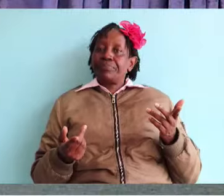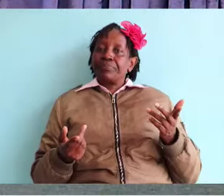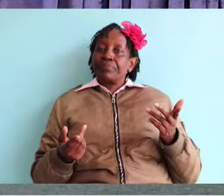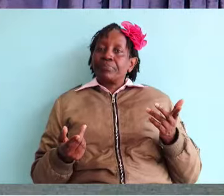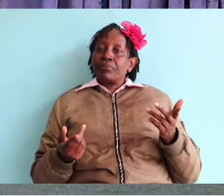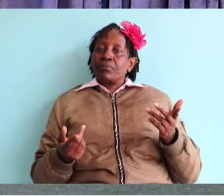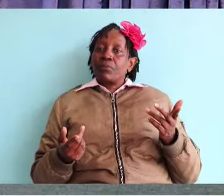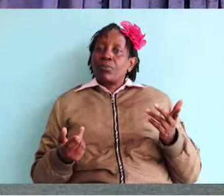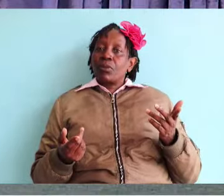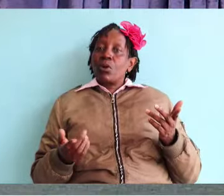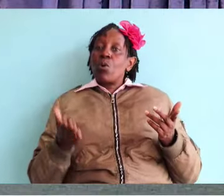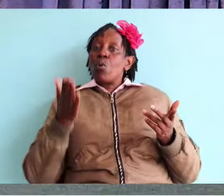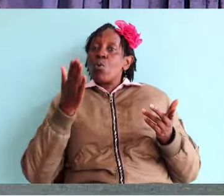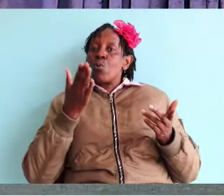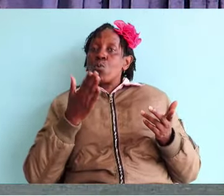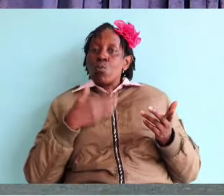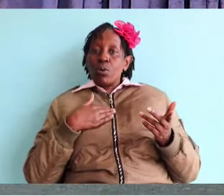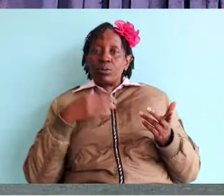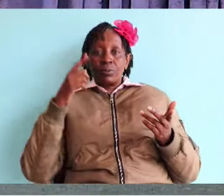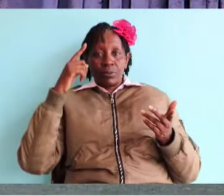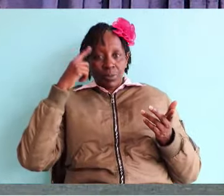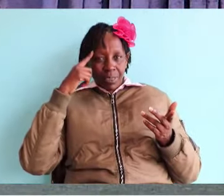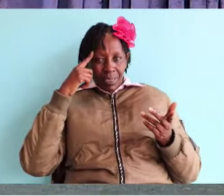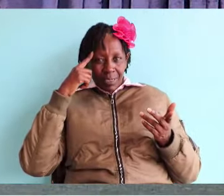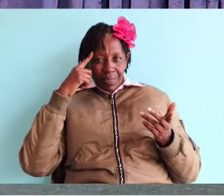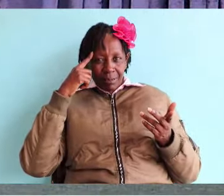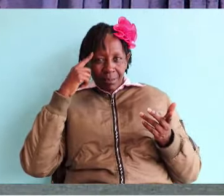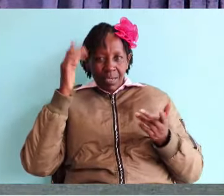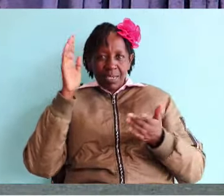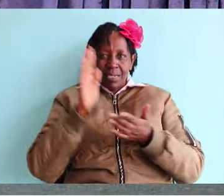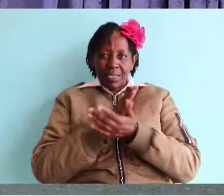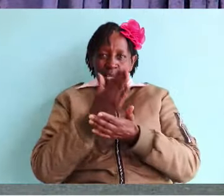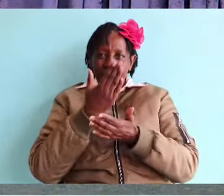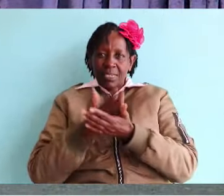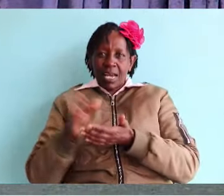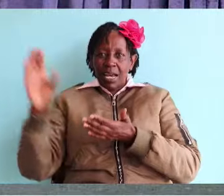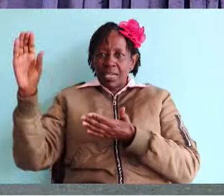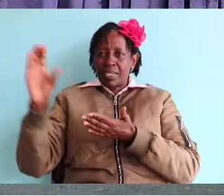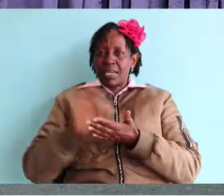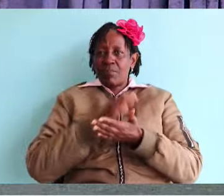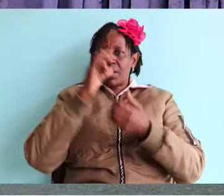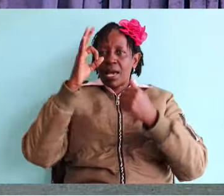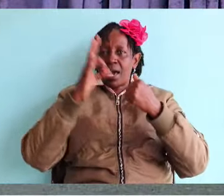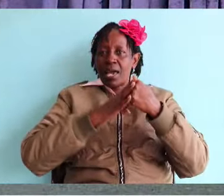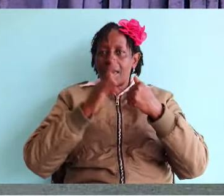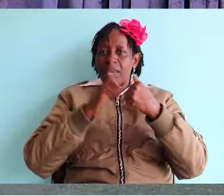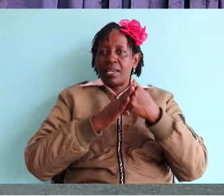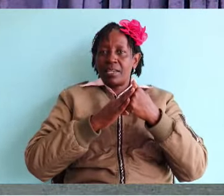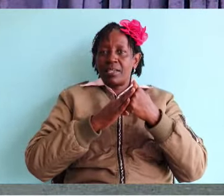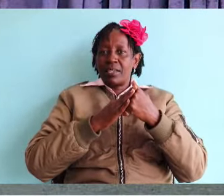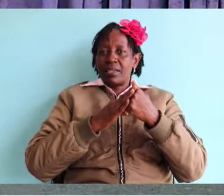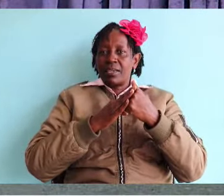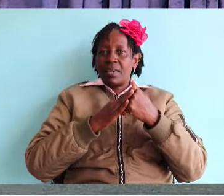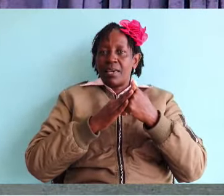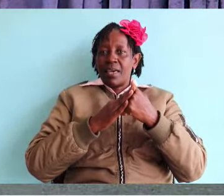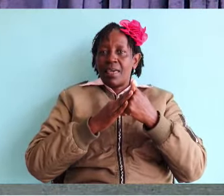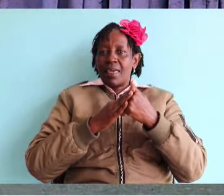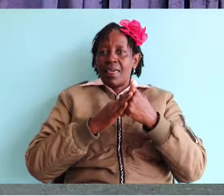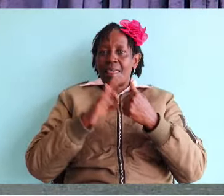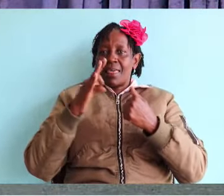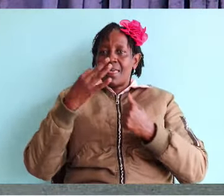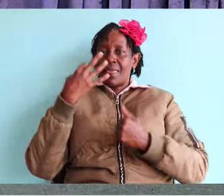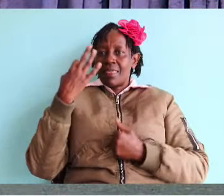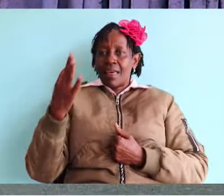we're just going to look at the portions of this scripture, chapter 8, which is 35 verses, and we are going